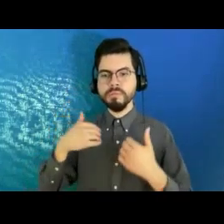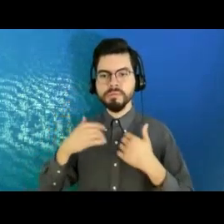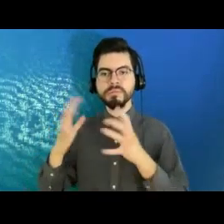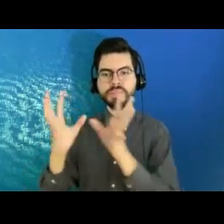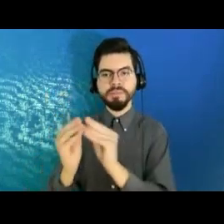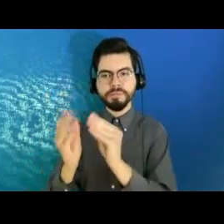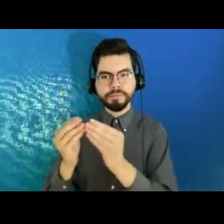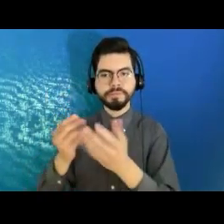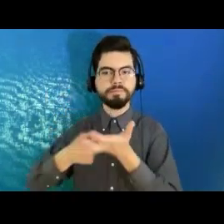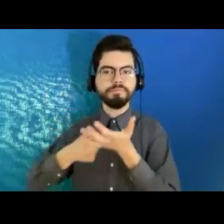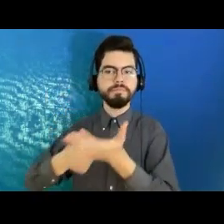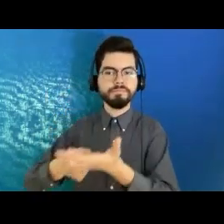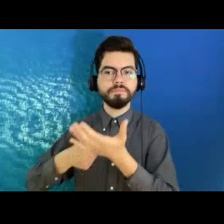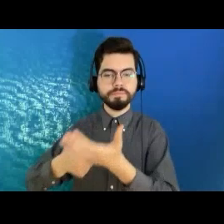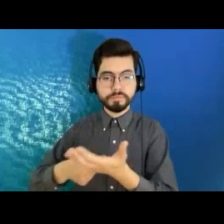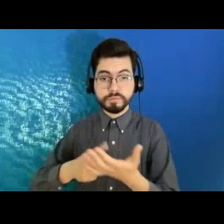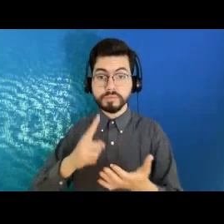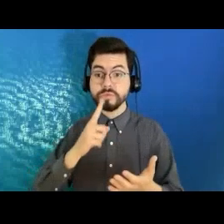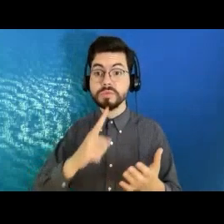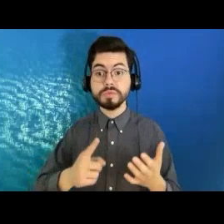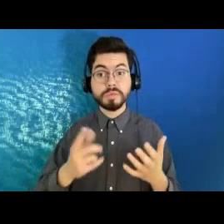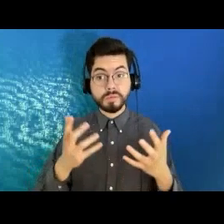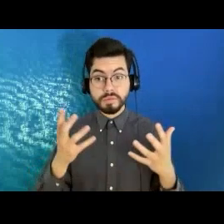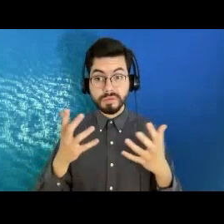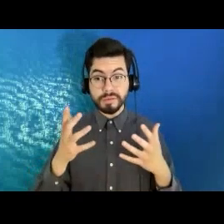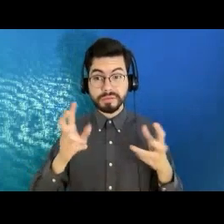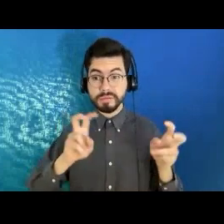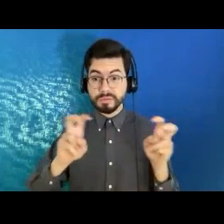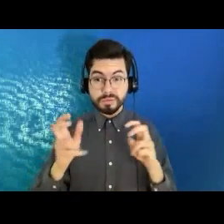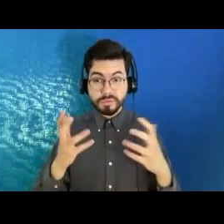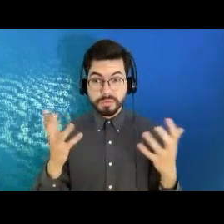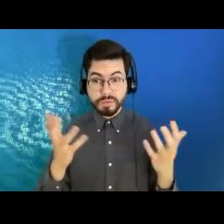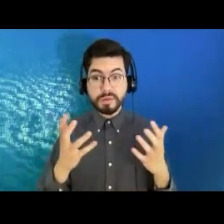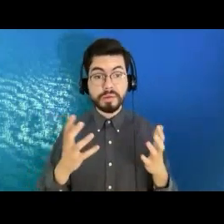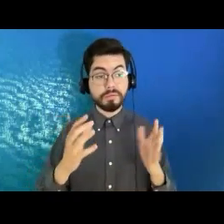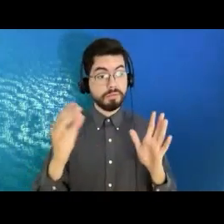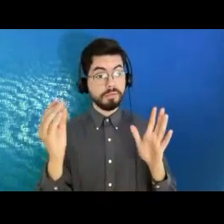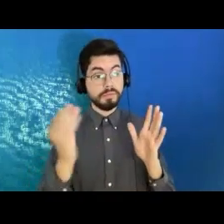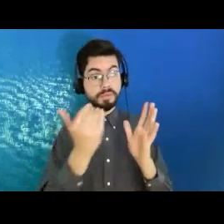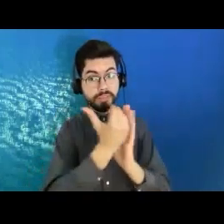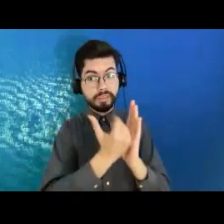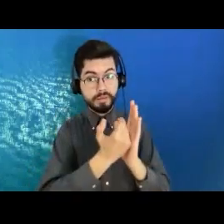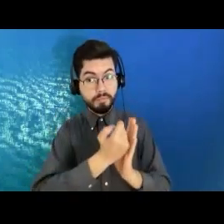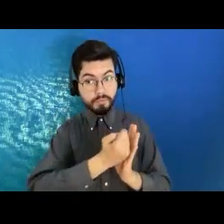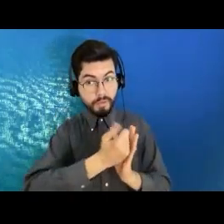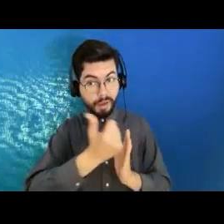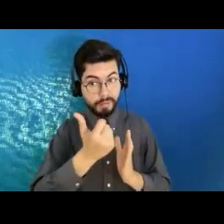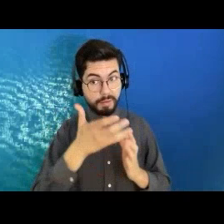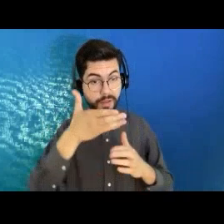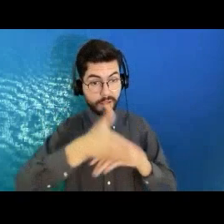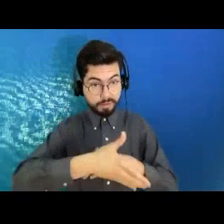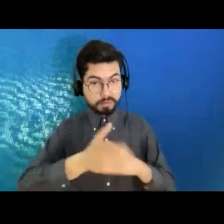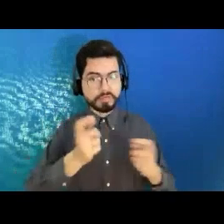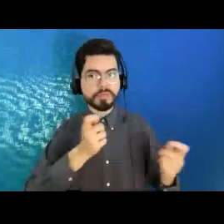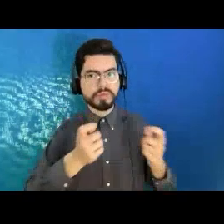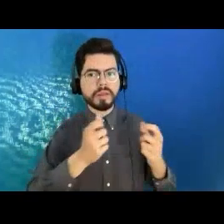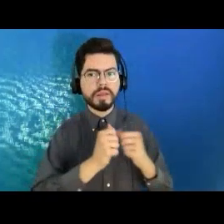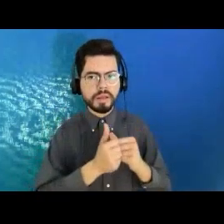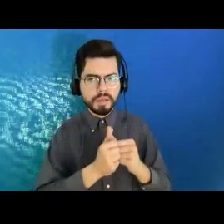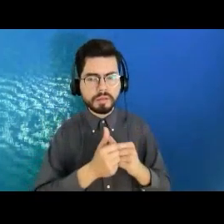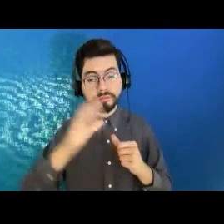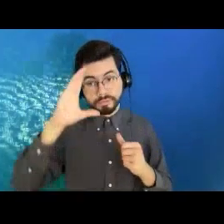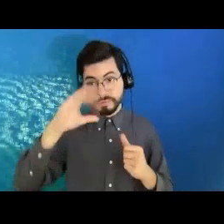issue is really post-delisting management. We think biologically the bears are doing great. We have a lot of bears in the ecosystem. They're healthy.